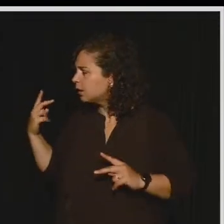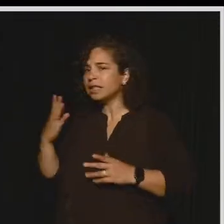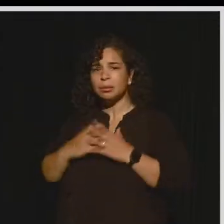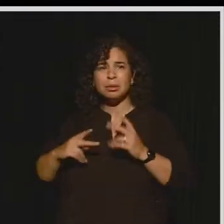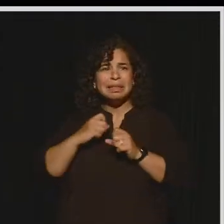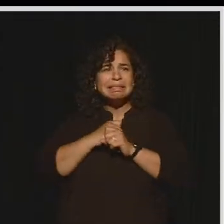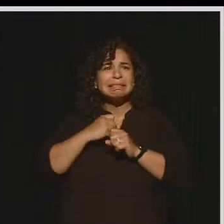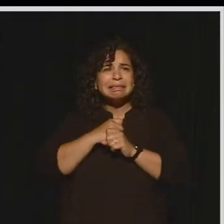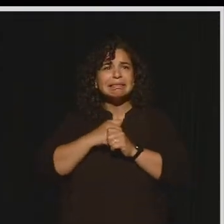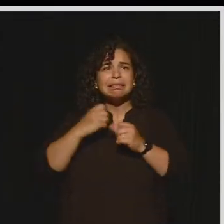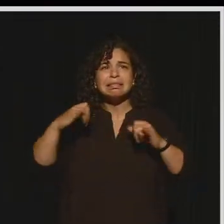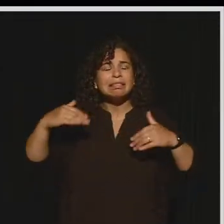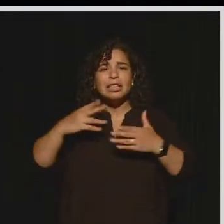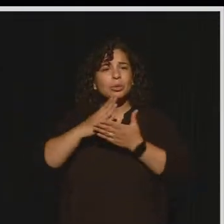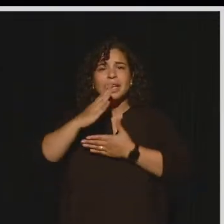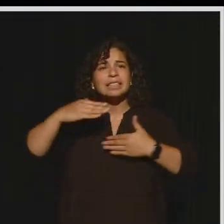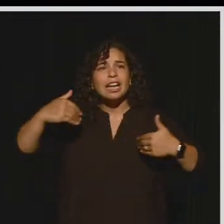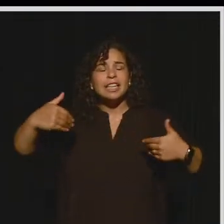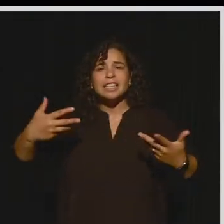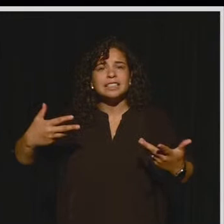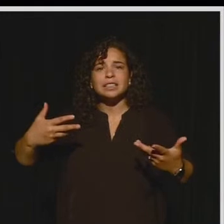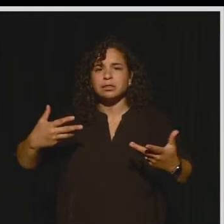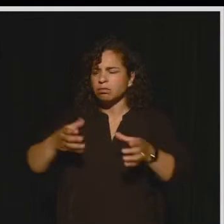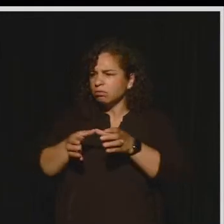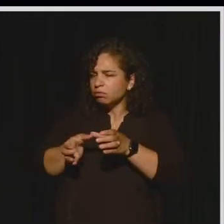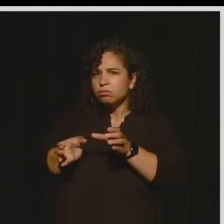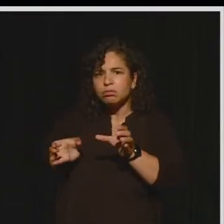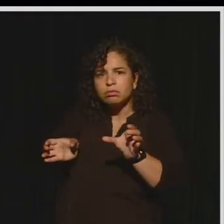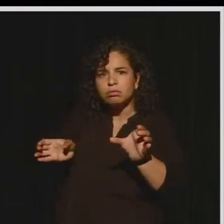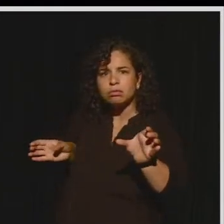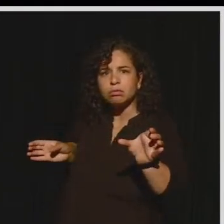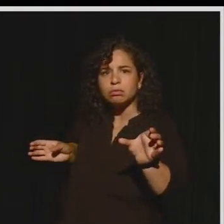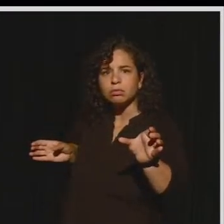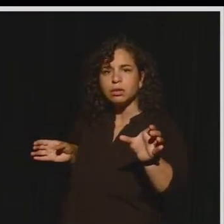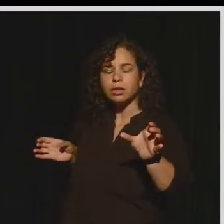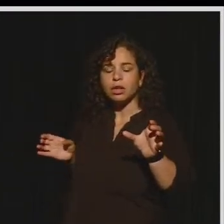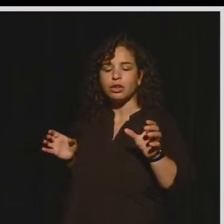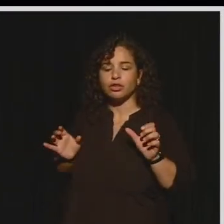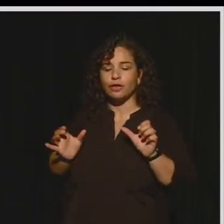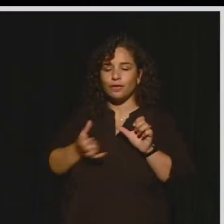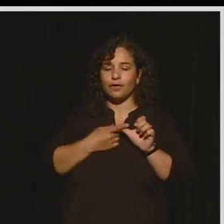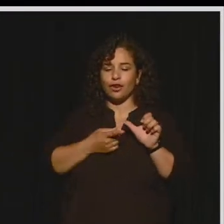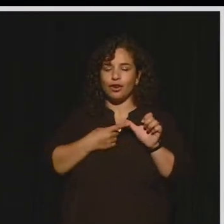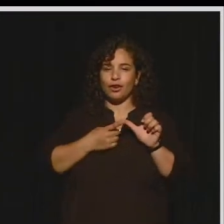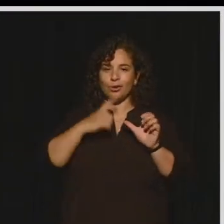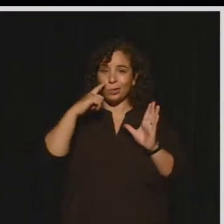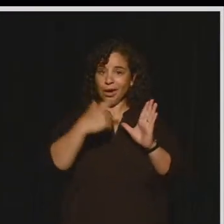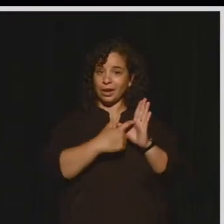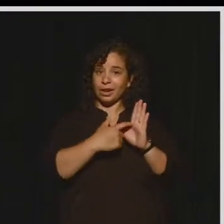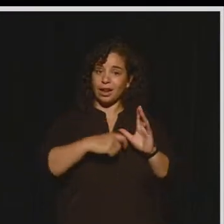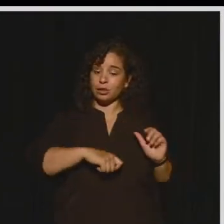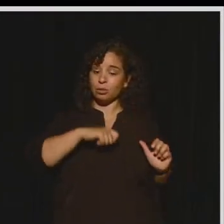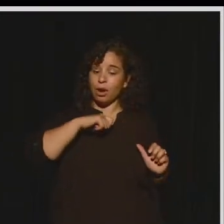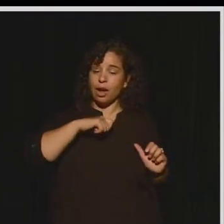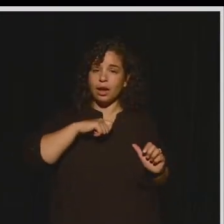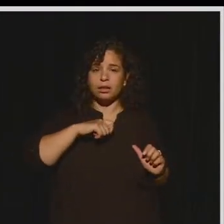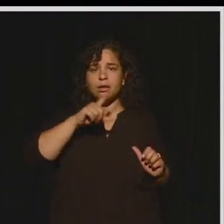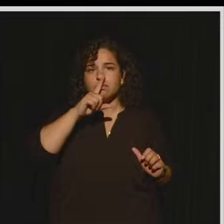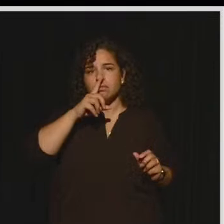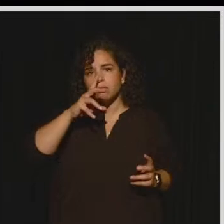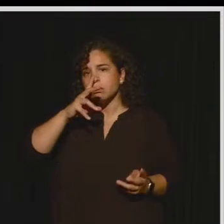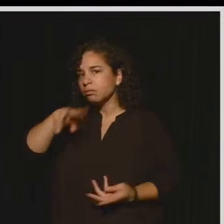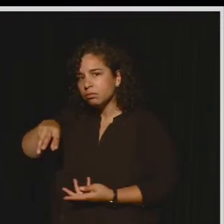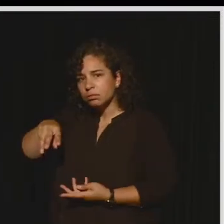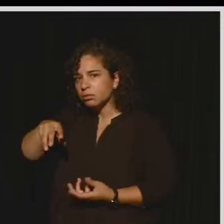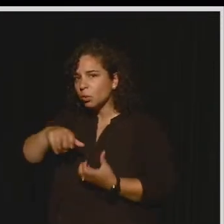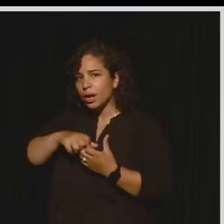the first recognition of that in Pride wasn't around Black Lives Matter, wasn't